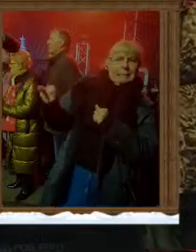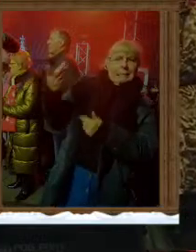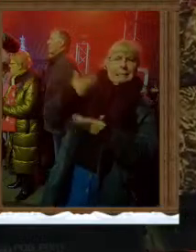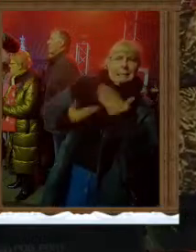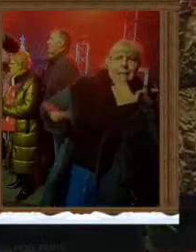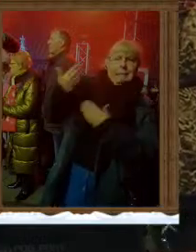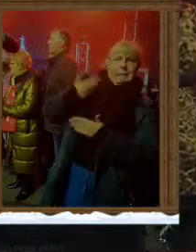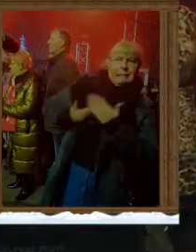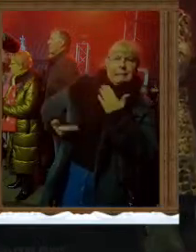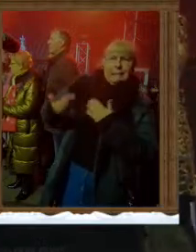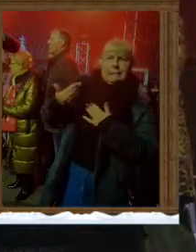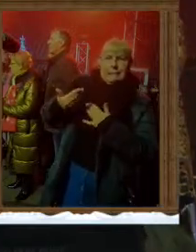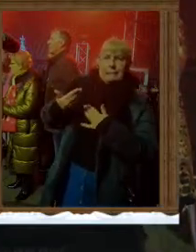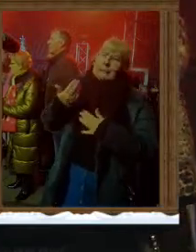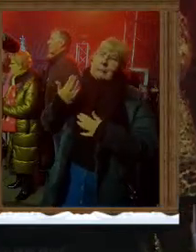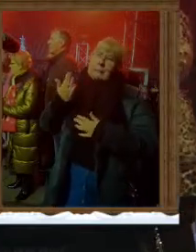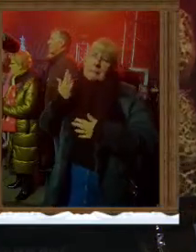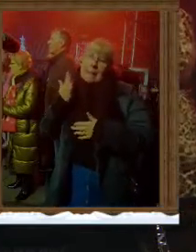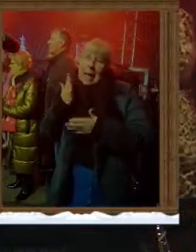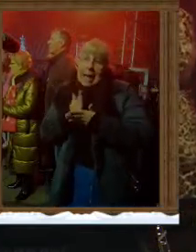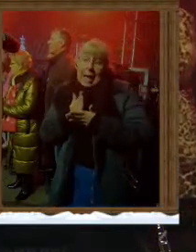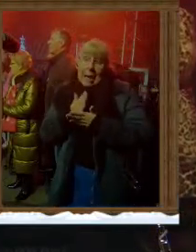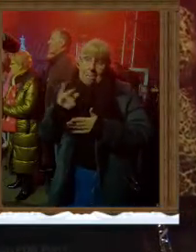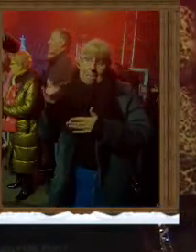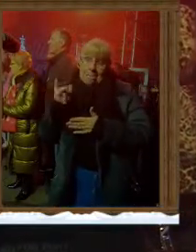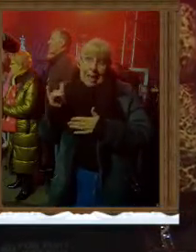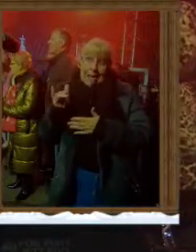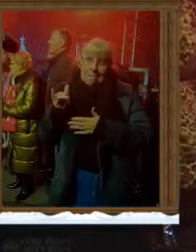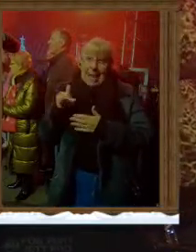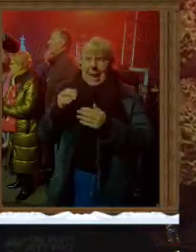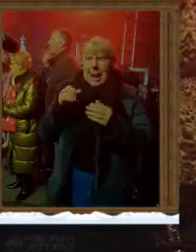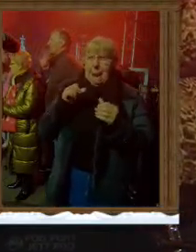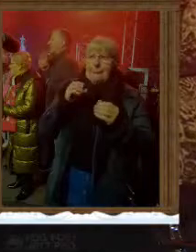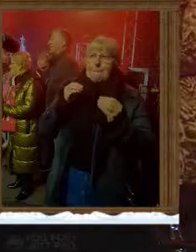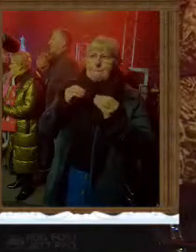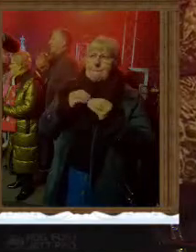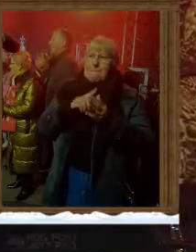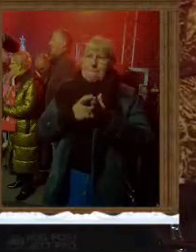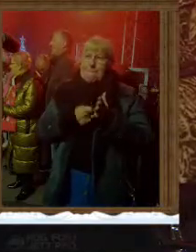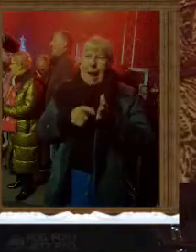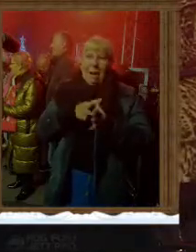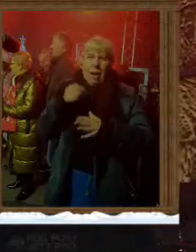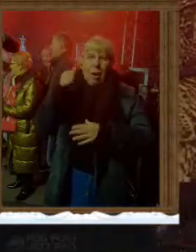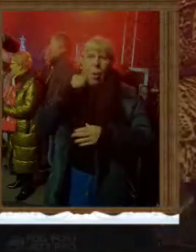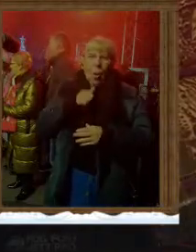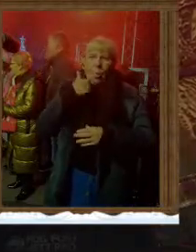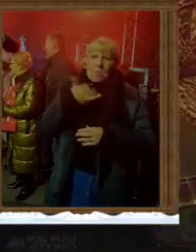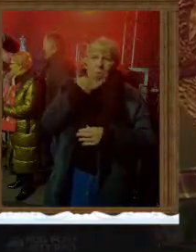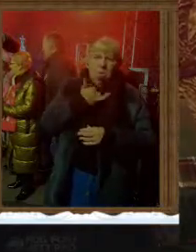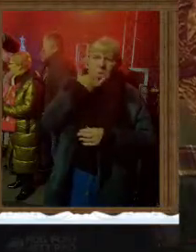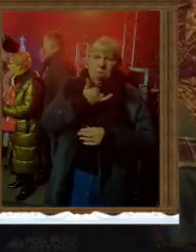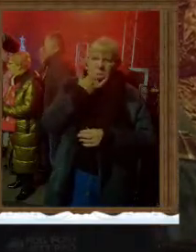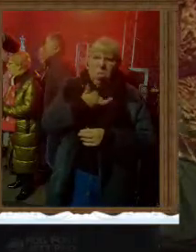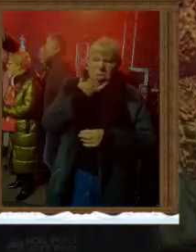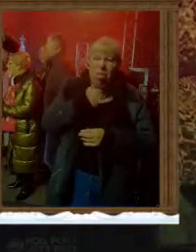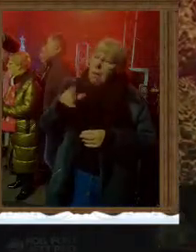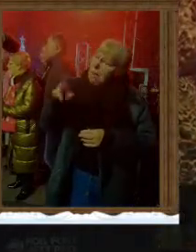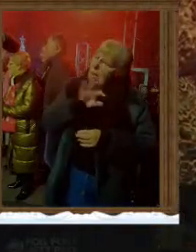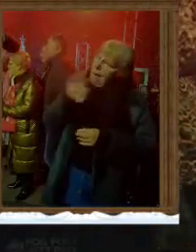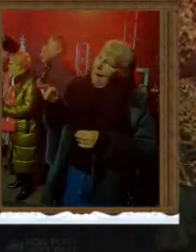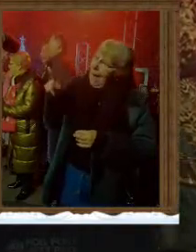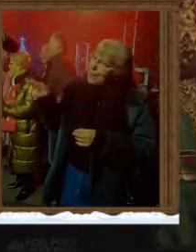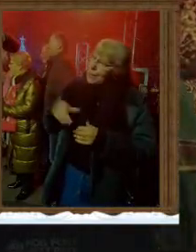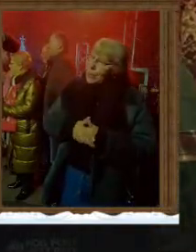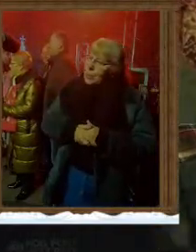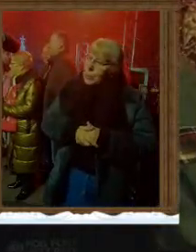earlier, but on the chance that Barra spoofs nearly every time he speaks, let me ask you, and let's get